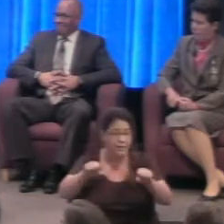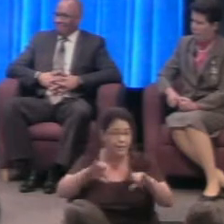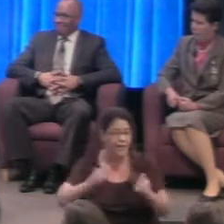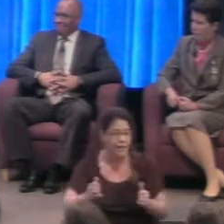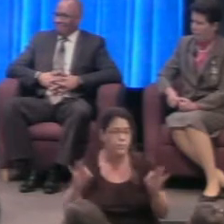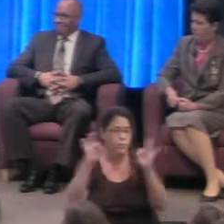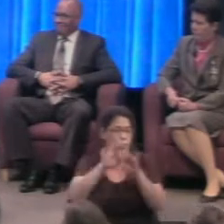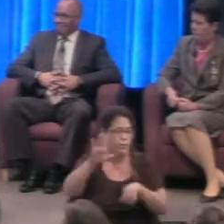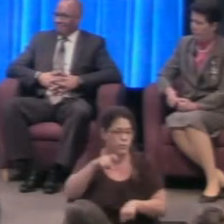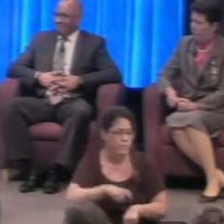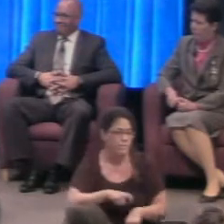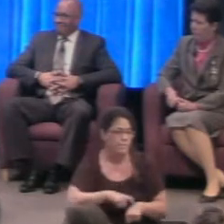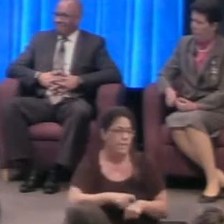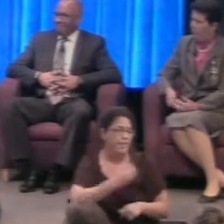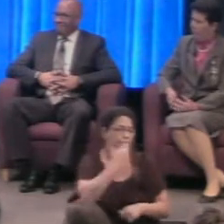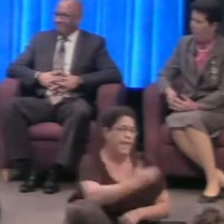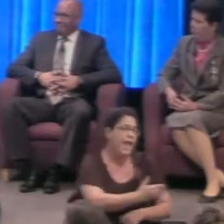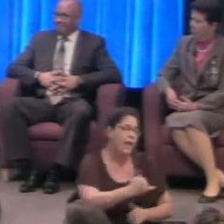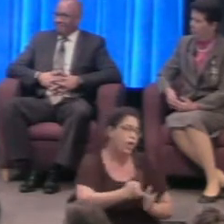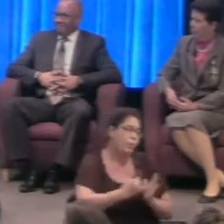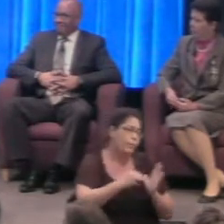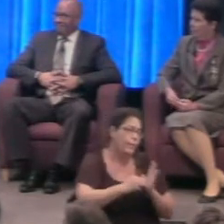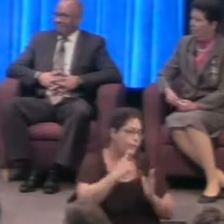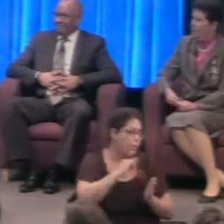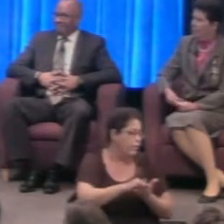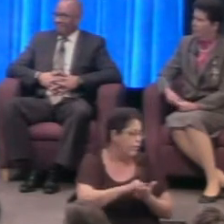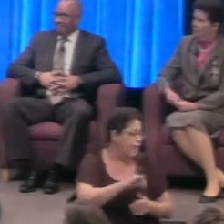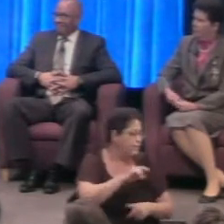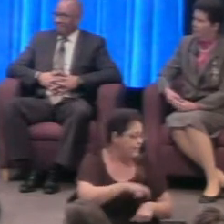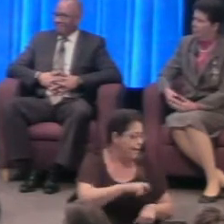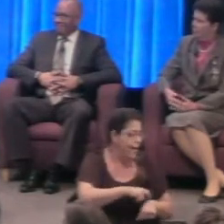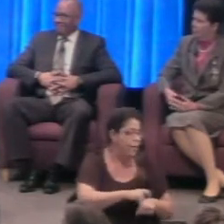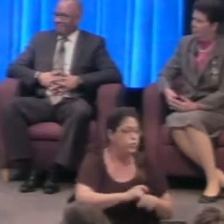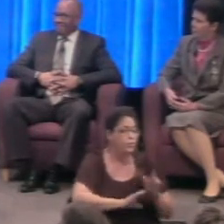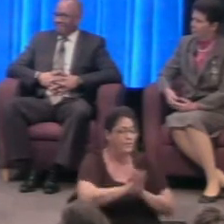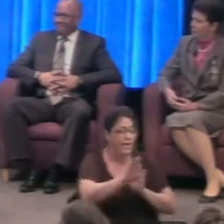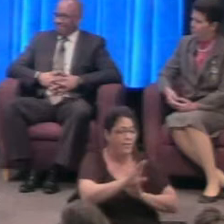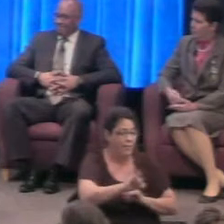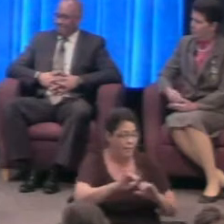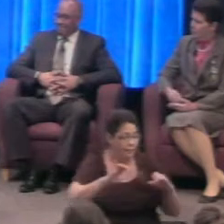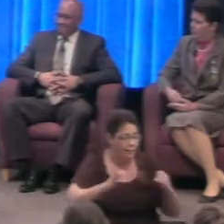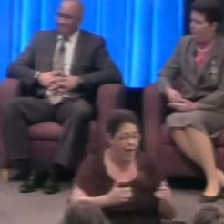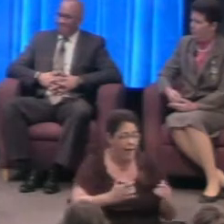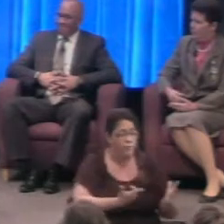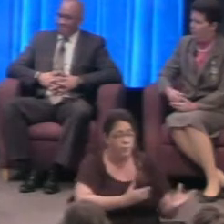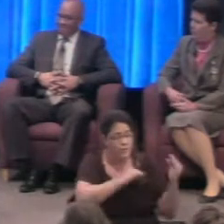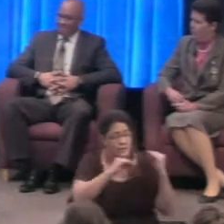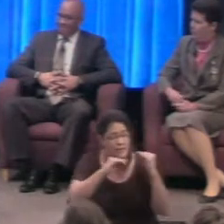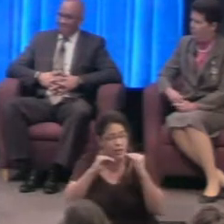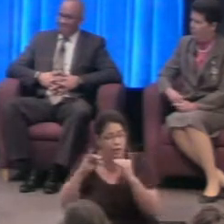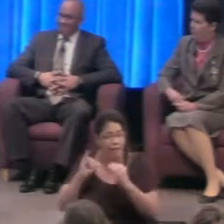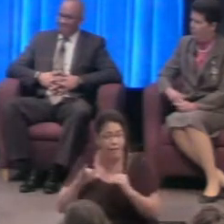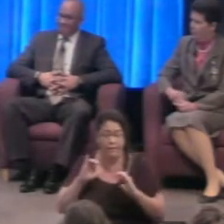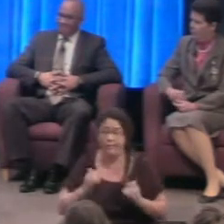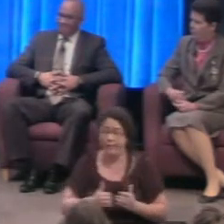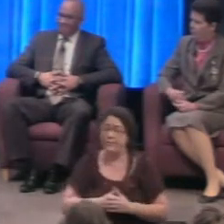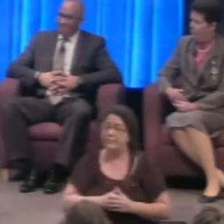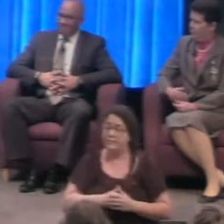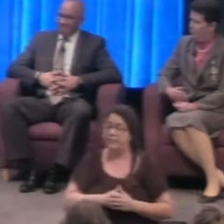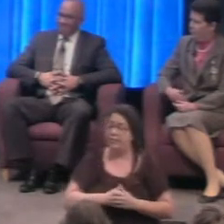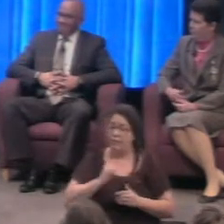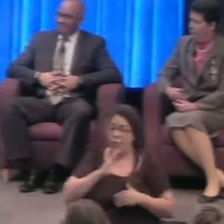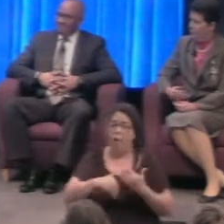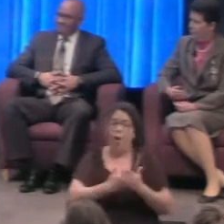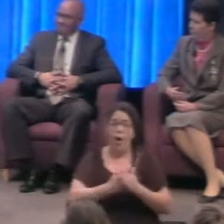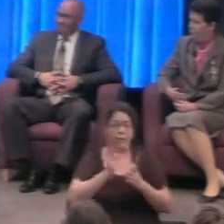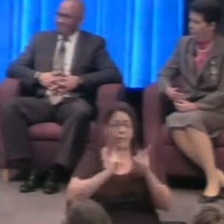worth your while. Thank you, Ms. Miller, for taking the time to develop that class, to teach that class, and for all